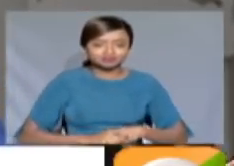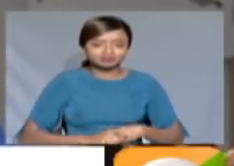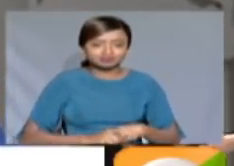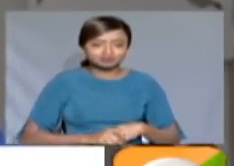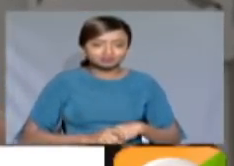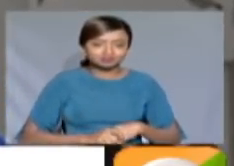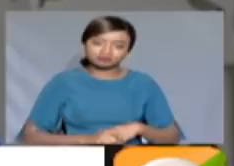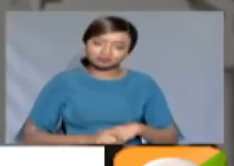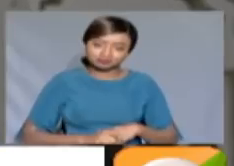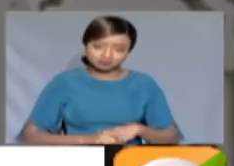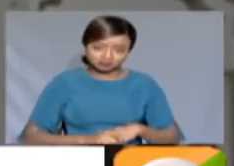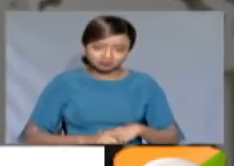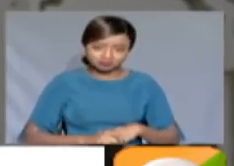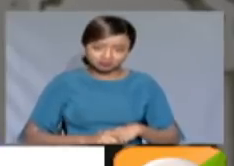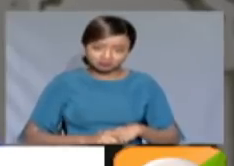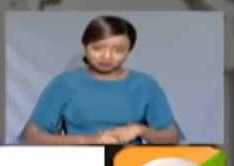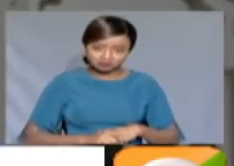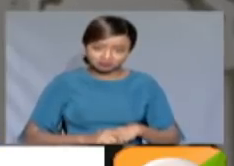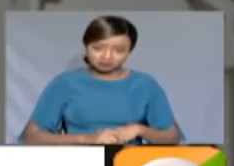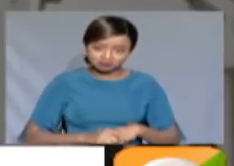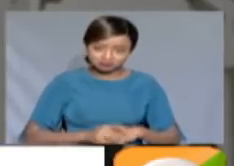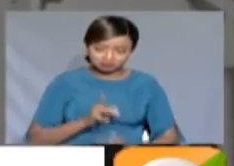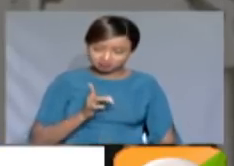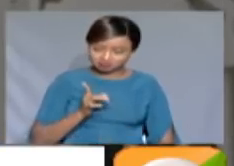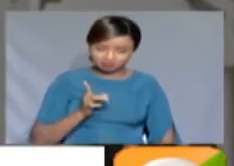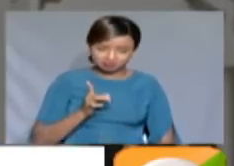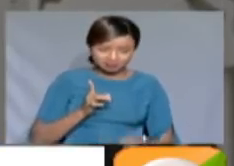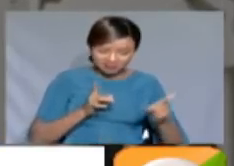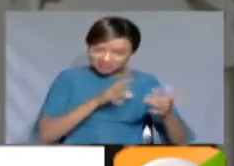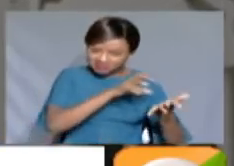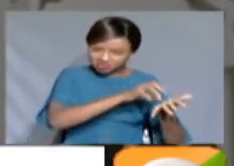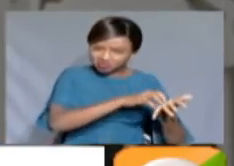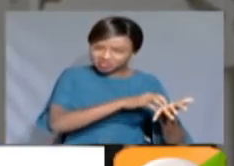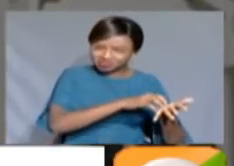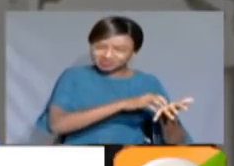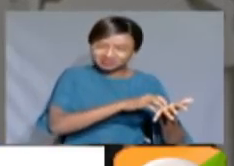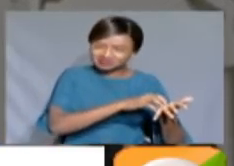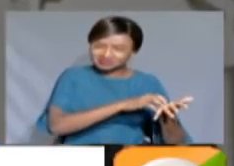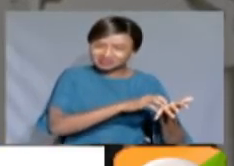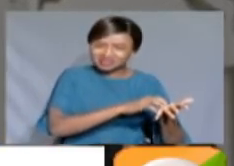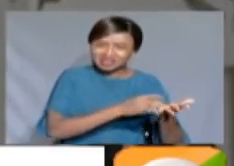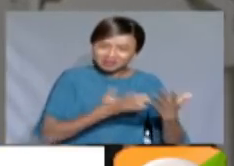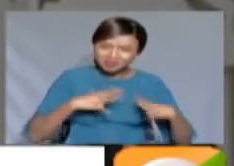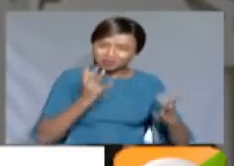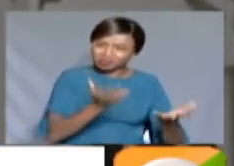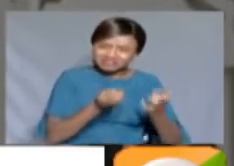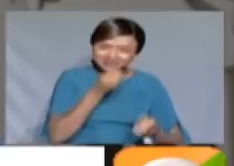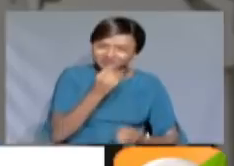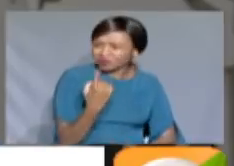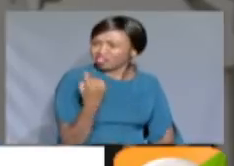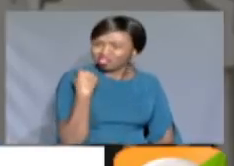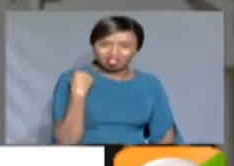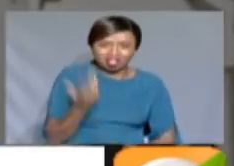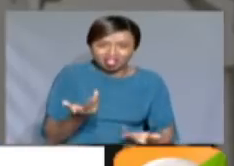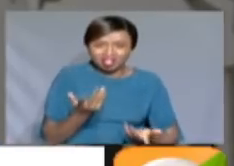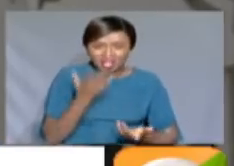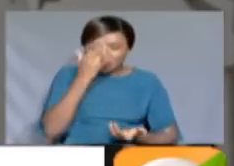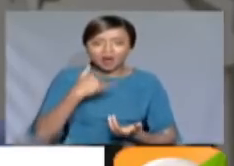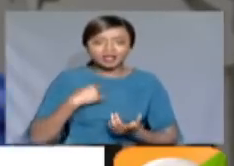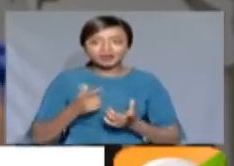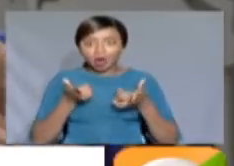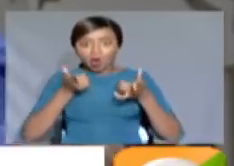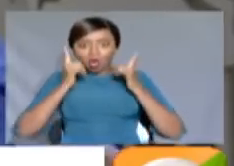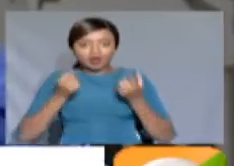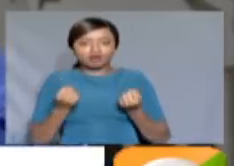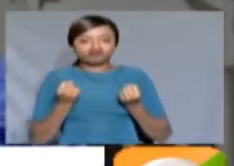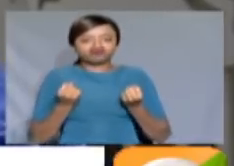the way there. But for me, this is a dire situation. People need these things yesterday. So if you say to save costs, you're going to start with a truck first